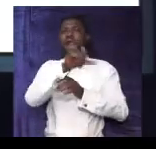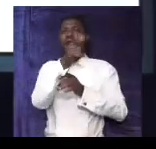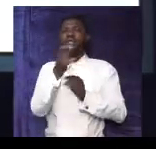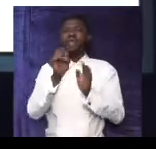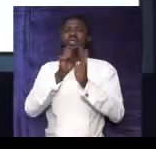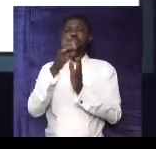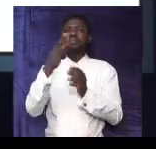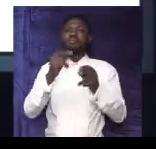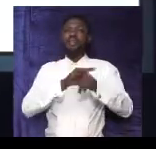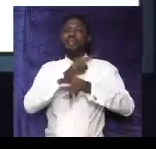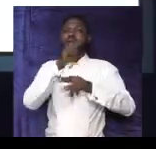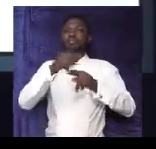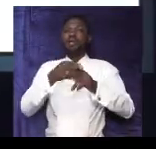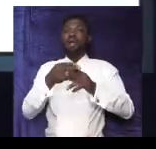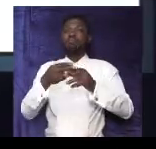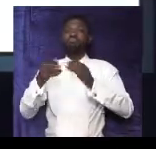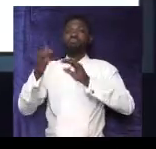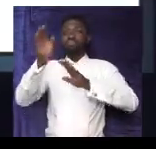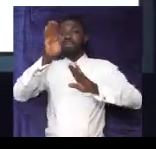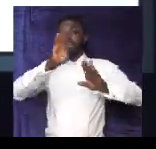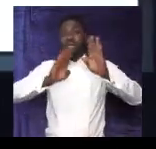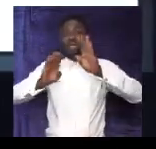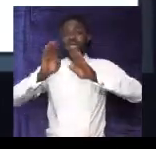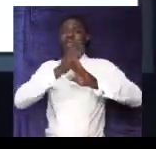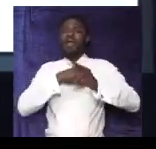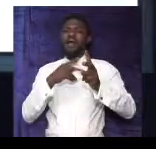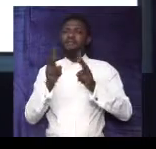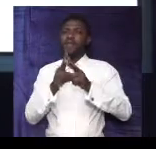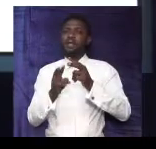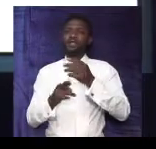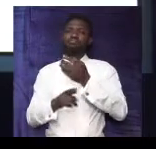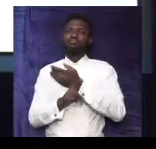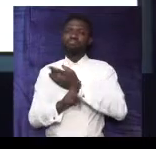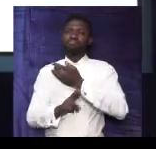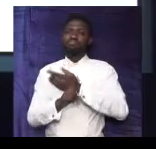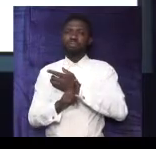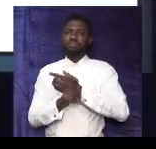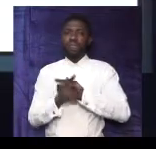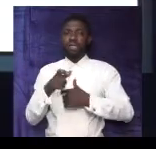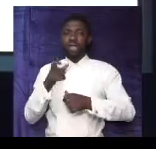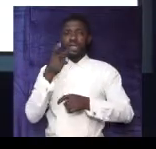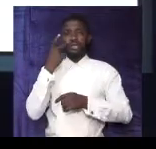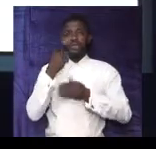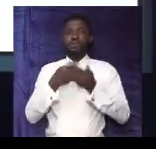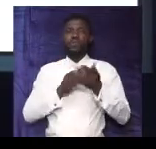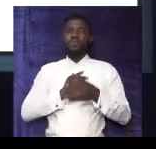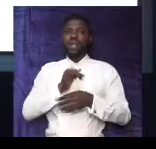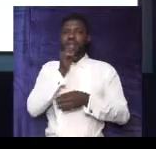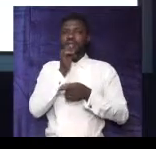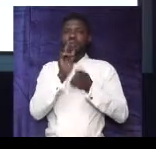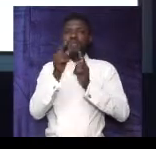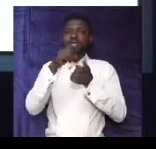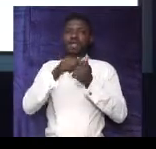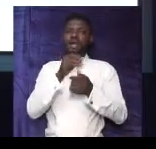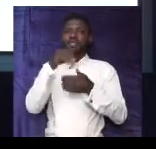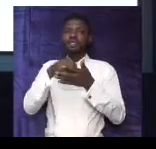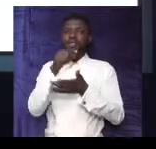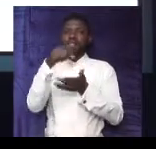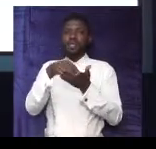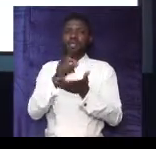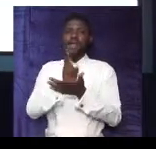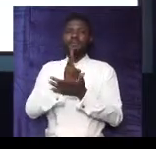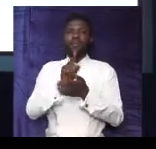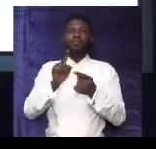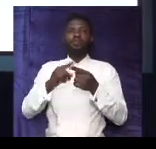another example of natural disaster and is very risky. Let's look at what I'm talking about in this